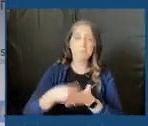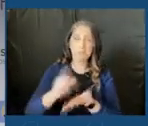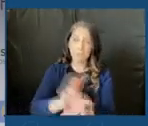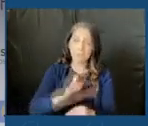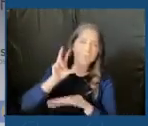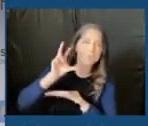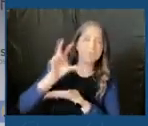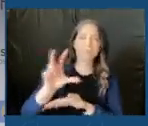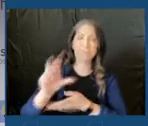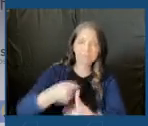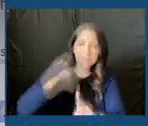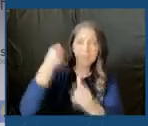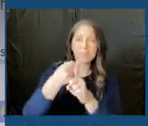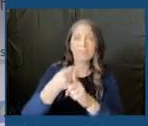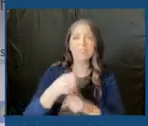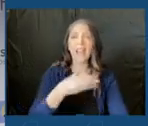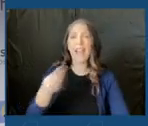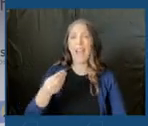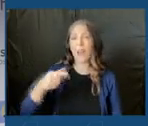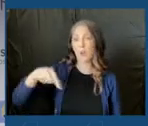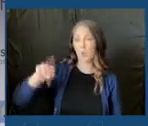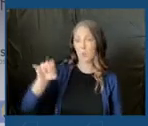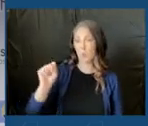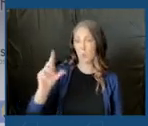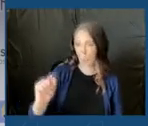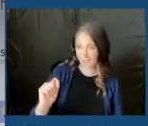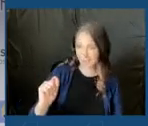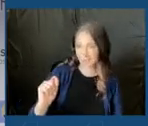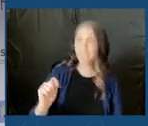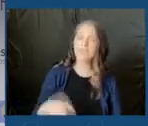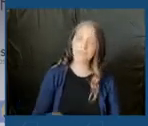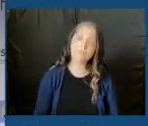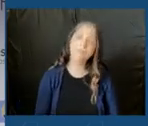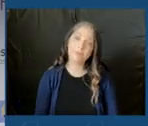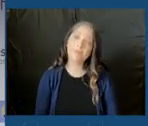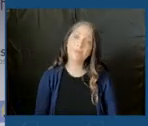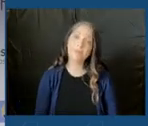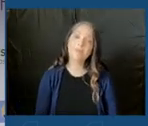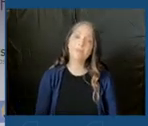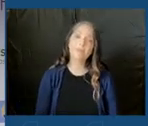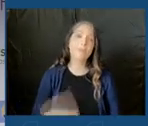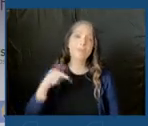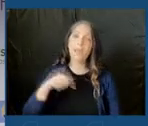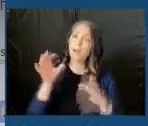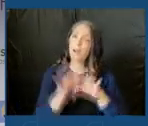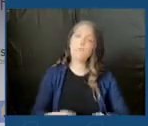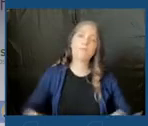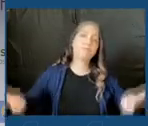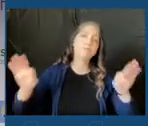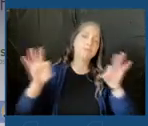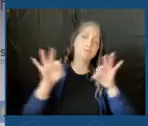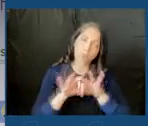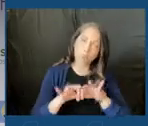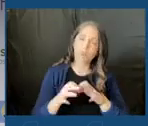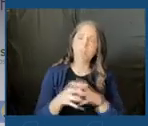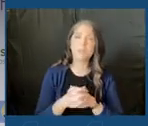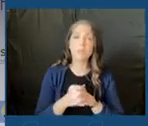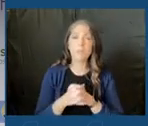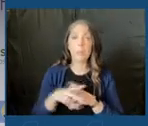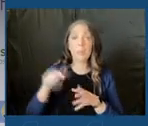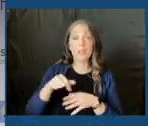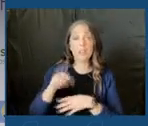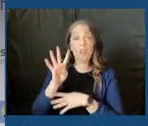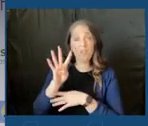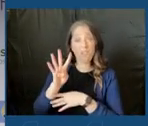Hochul and from Jim and his team at Quest Diagnostics to this critical initiative. This almost $4 million